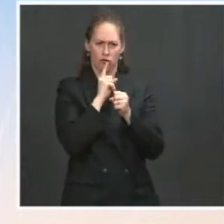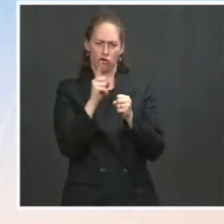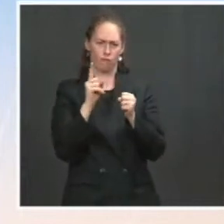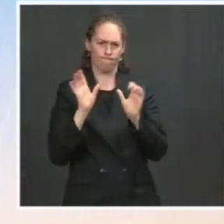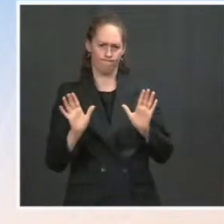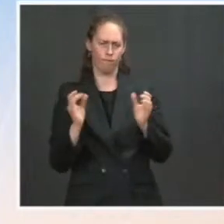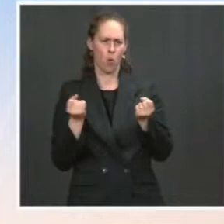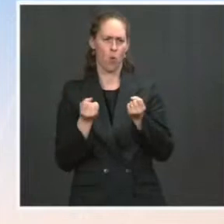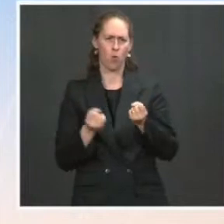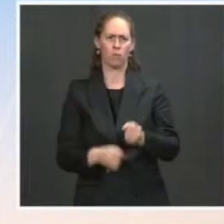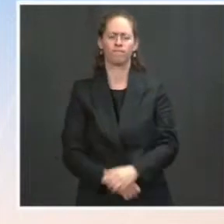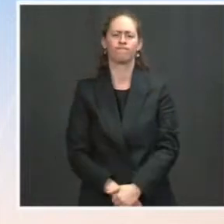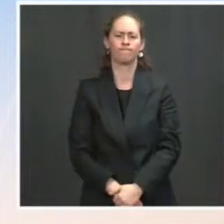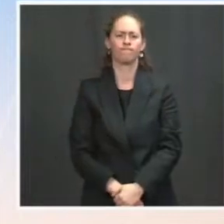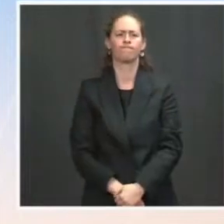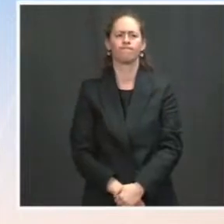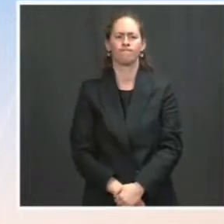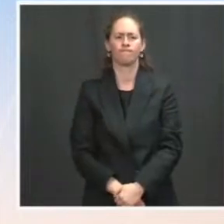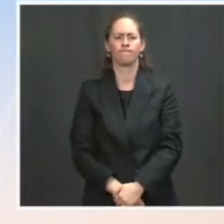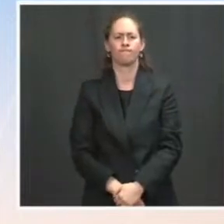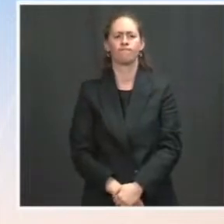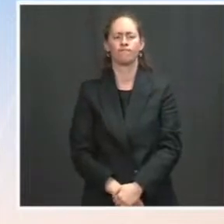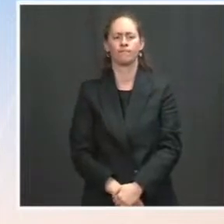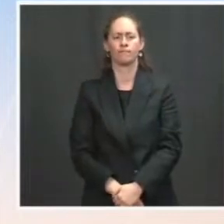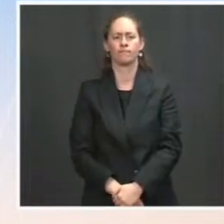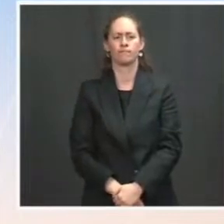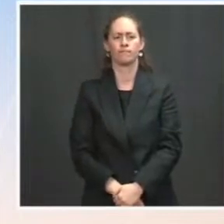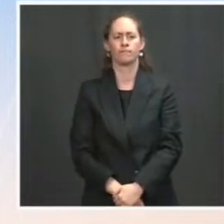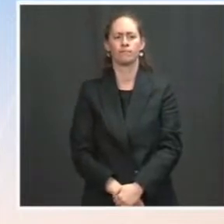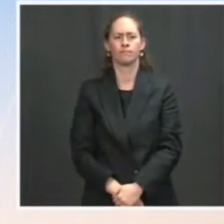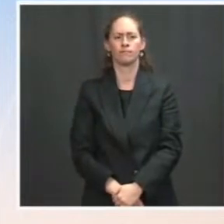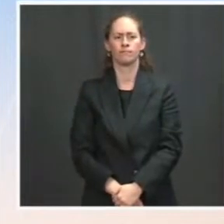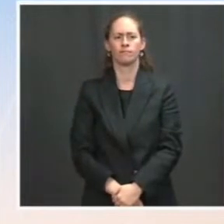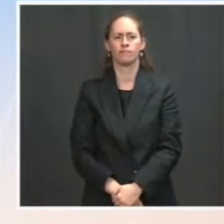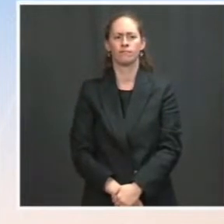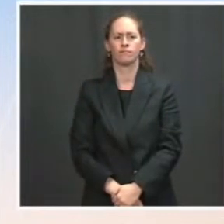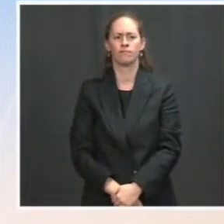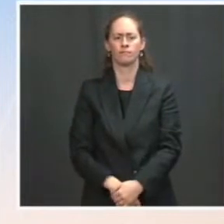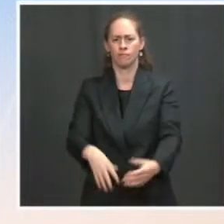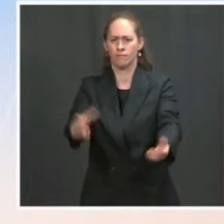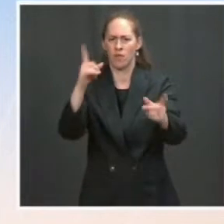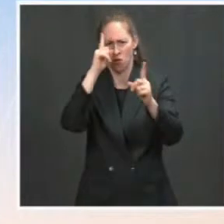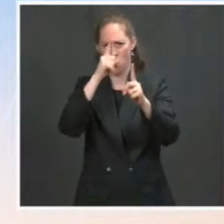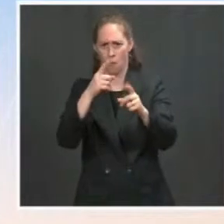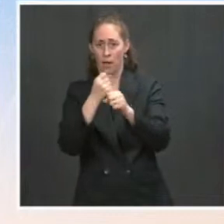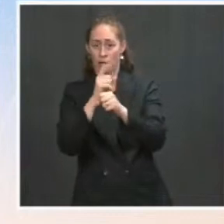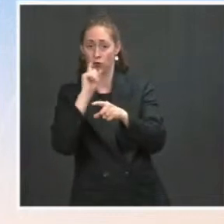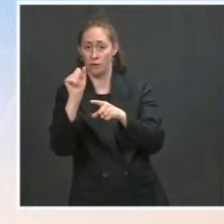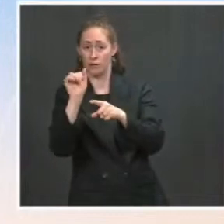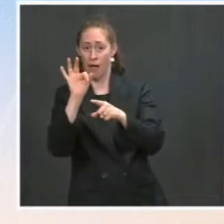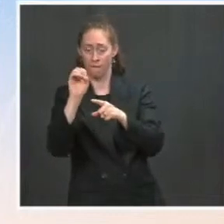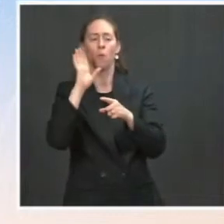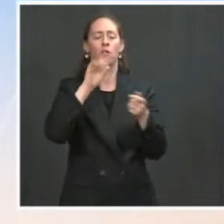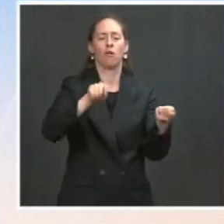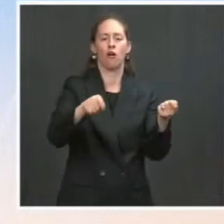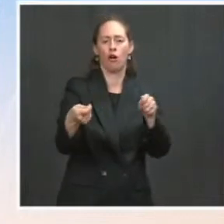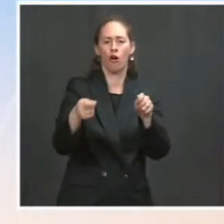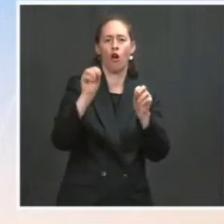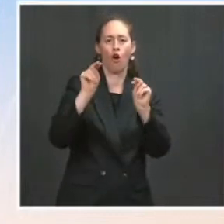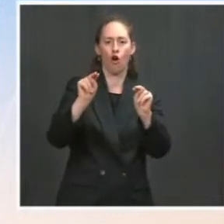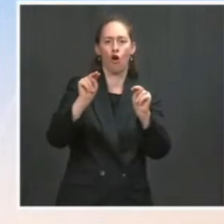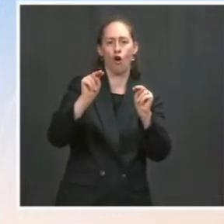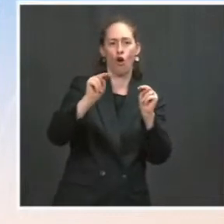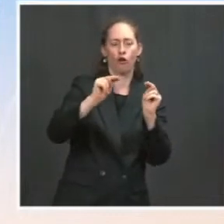the important progress that they made there. And I'm sorry, what was your second question? You said that the company has not yet asked for cyber support. Does that create a problem